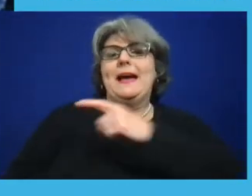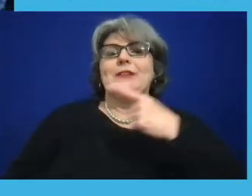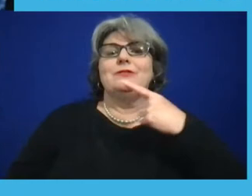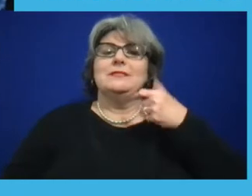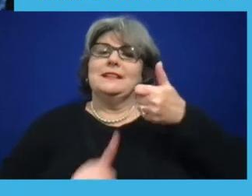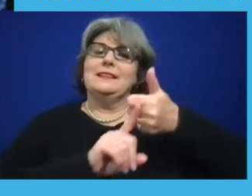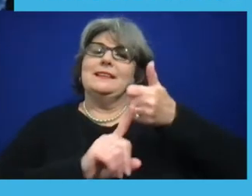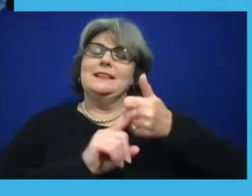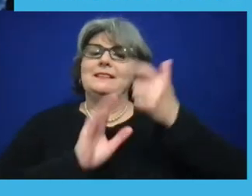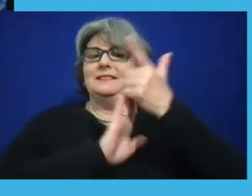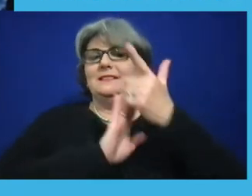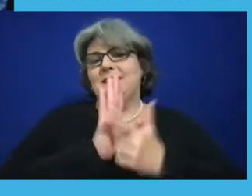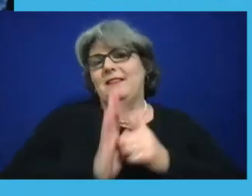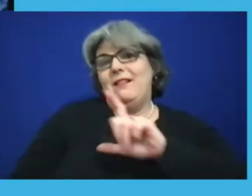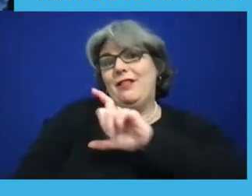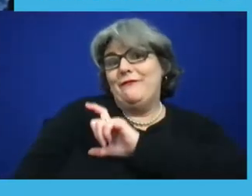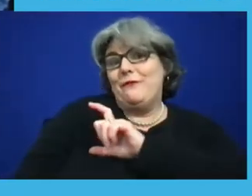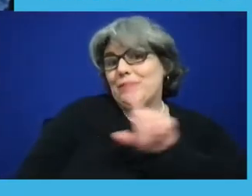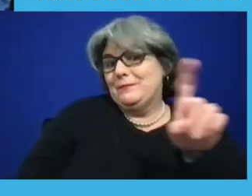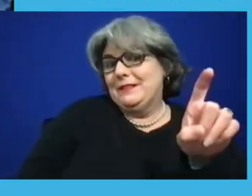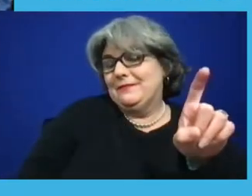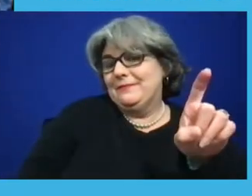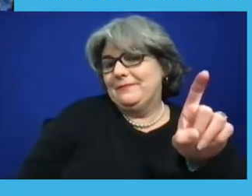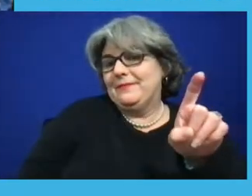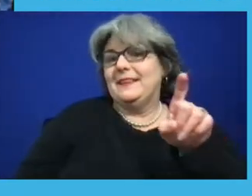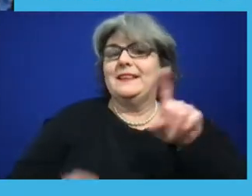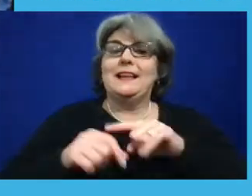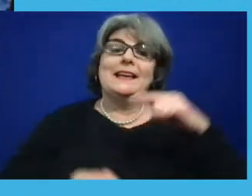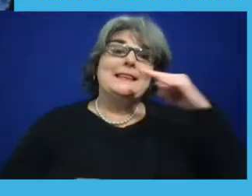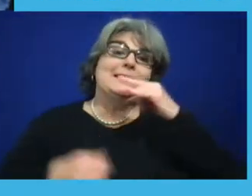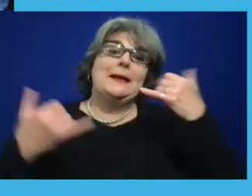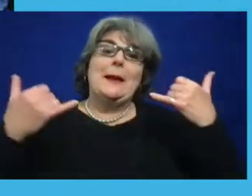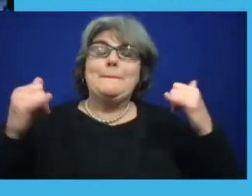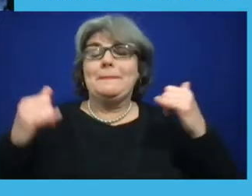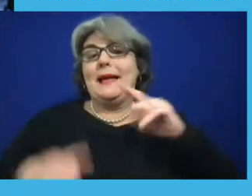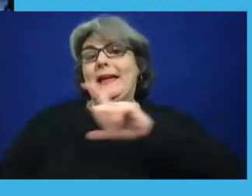carries around a phony badge and says he's in law enforcement?